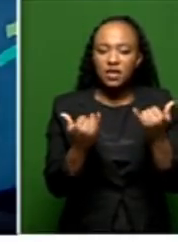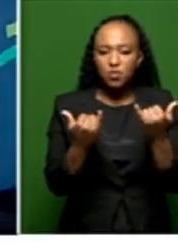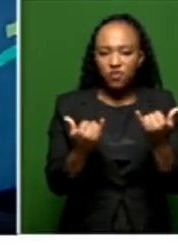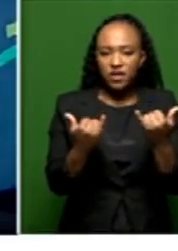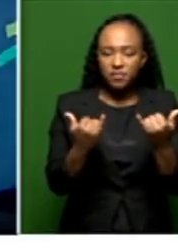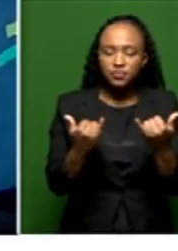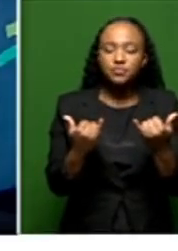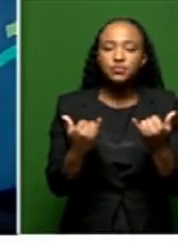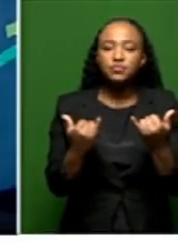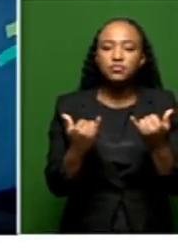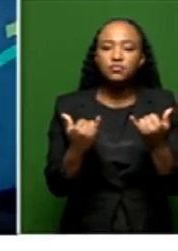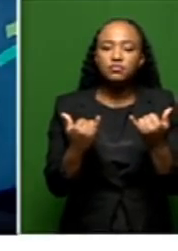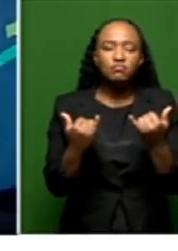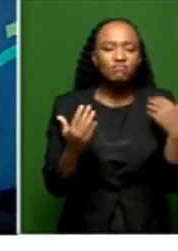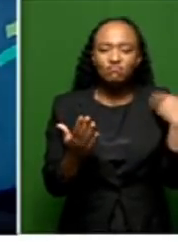hemorrhaged